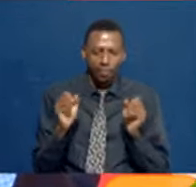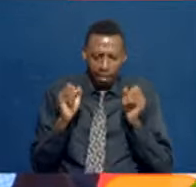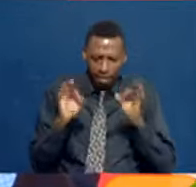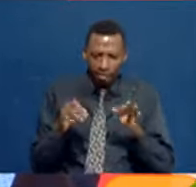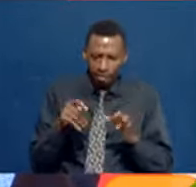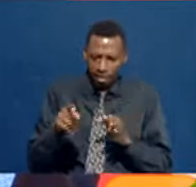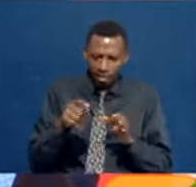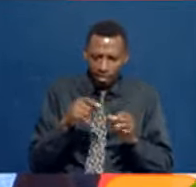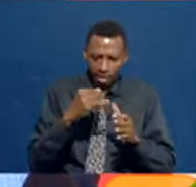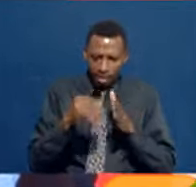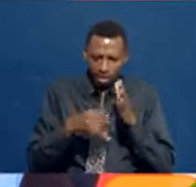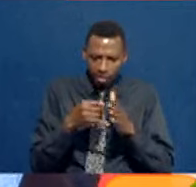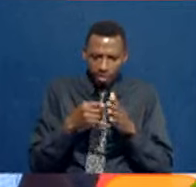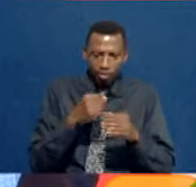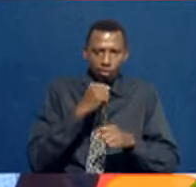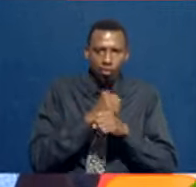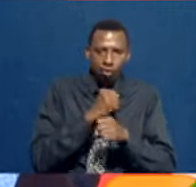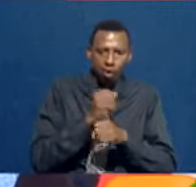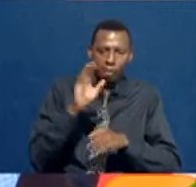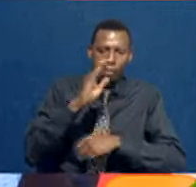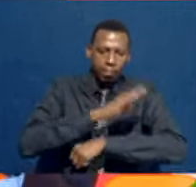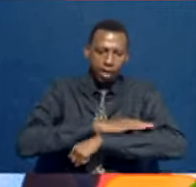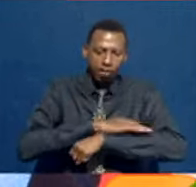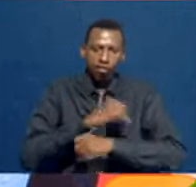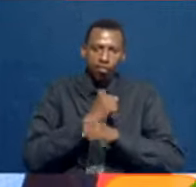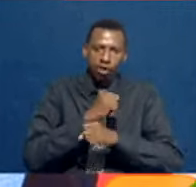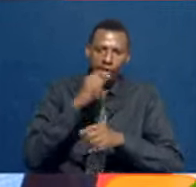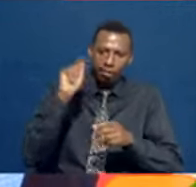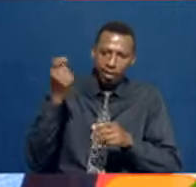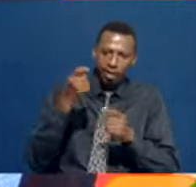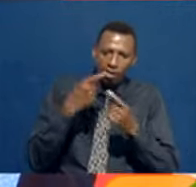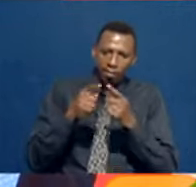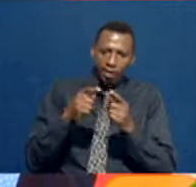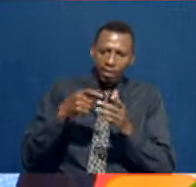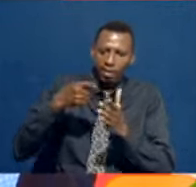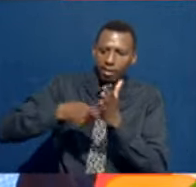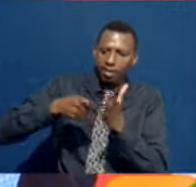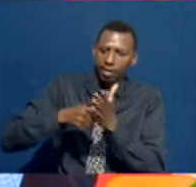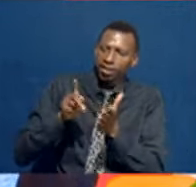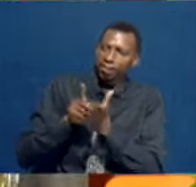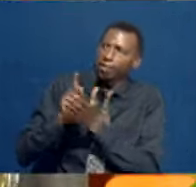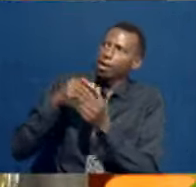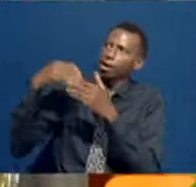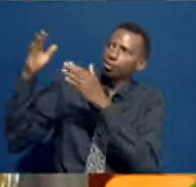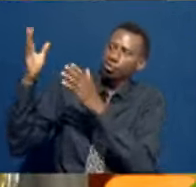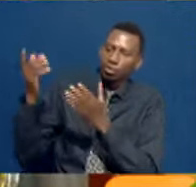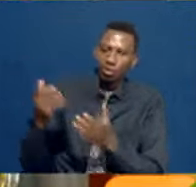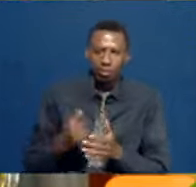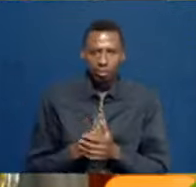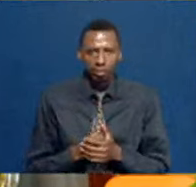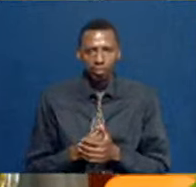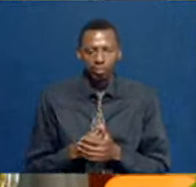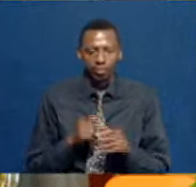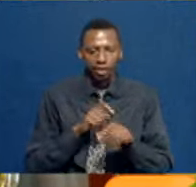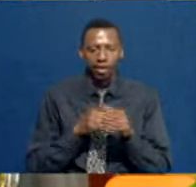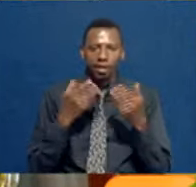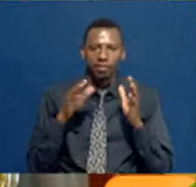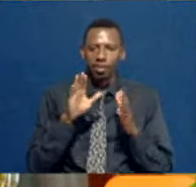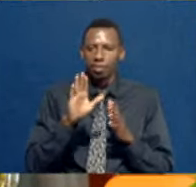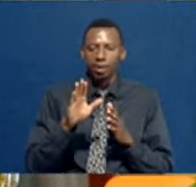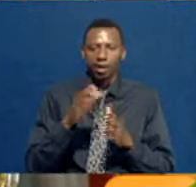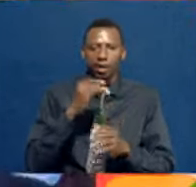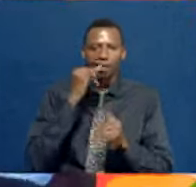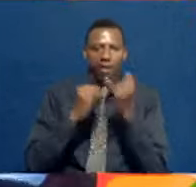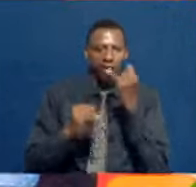is operating in Kenya, if a platform is operating in Kenya, but revenues are paid elsewhere in the other jurisdictions. And as we close, your parting